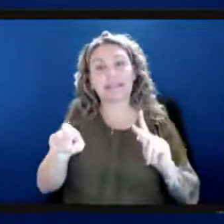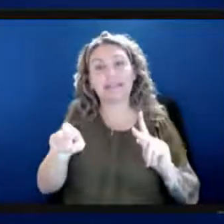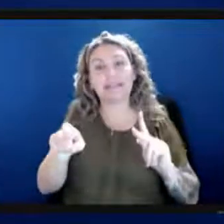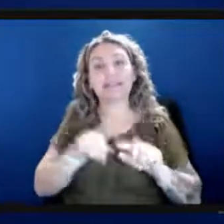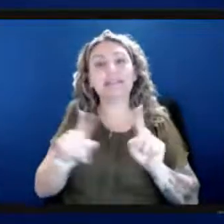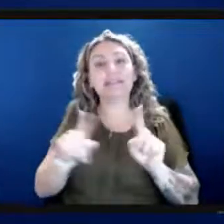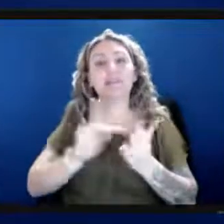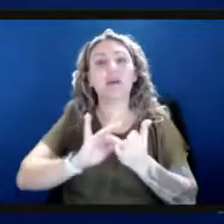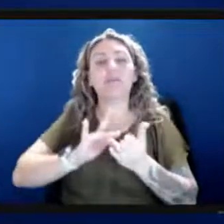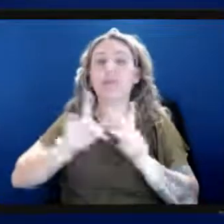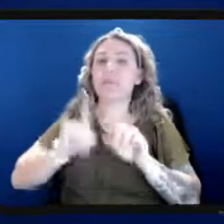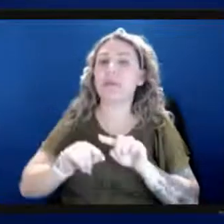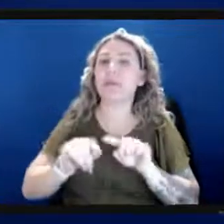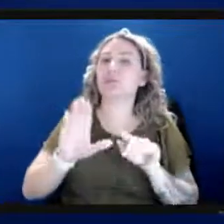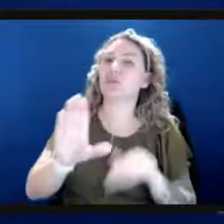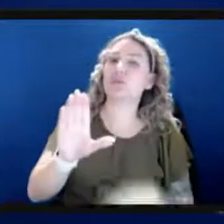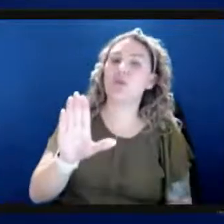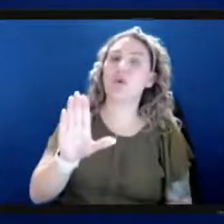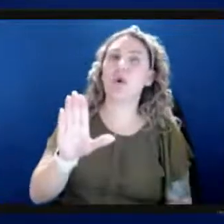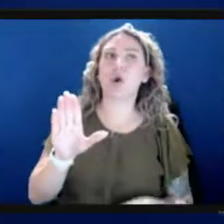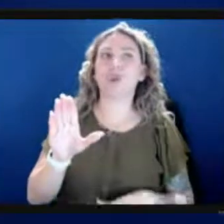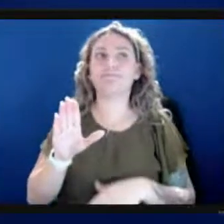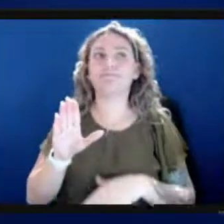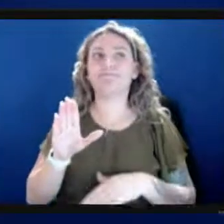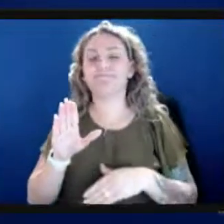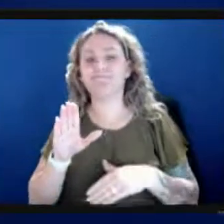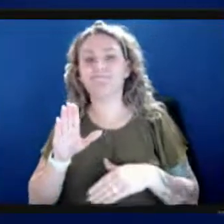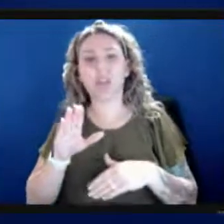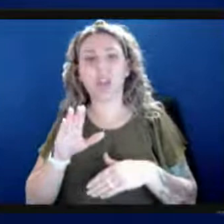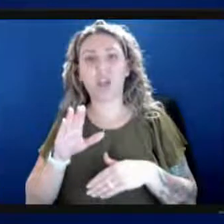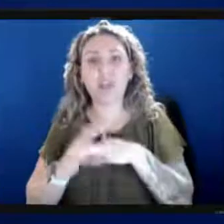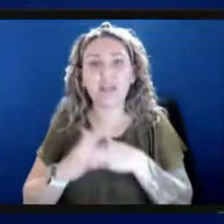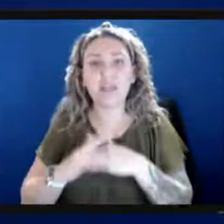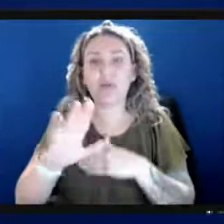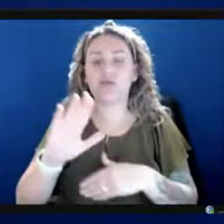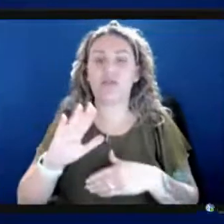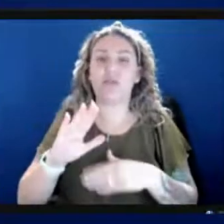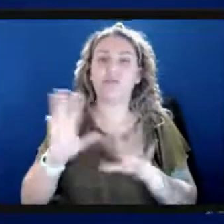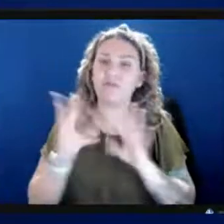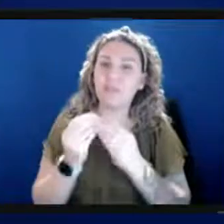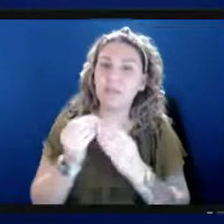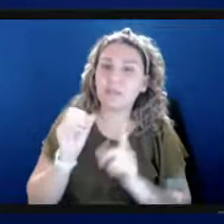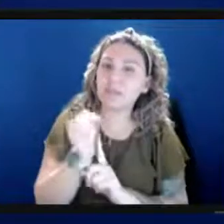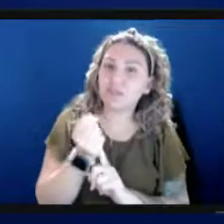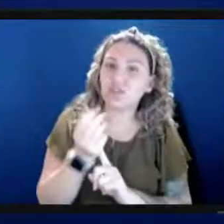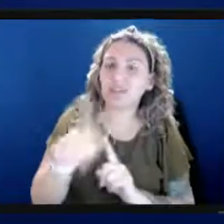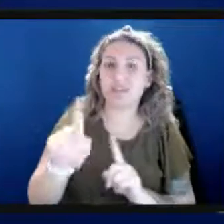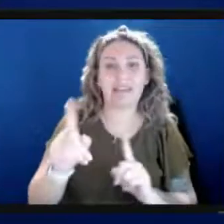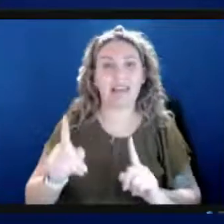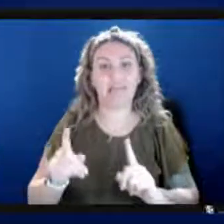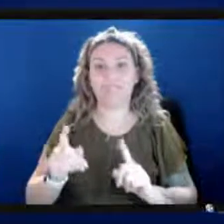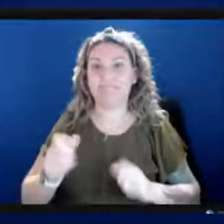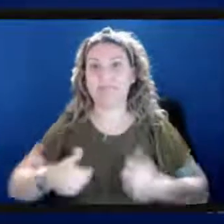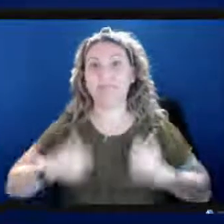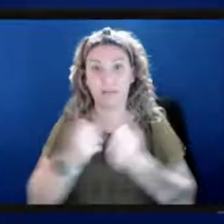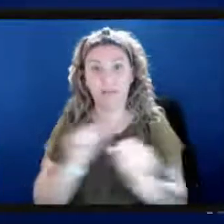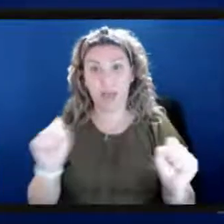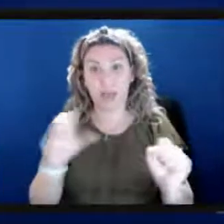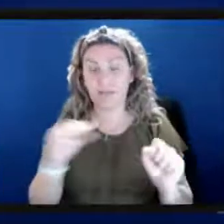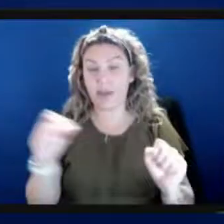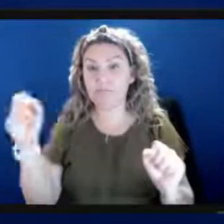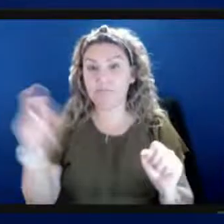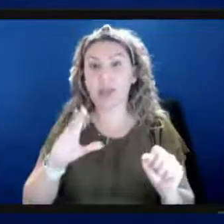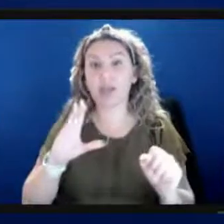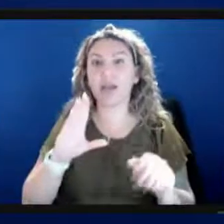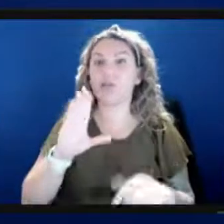your availability, your family situation, but they are life-saving and they can get you back into your